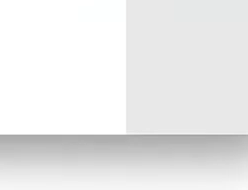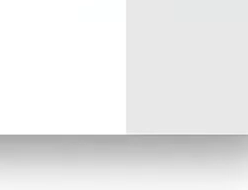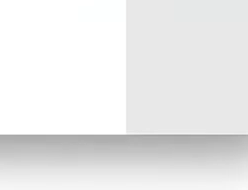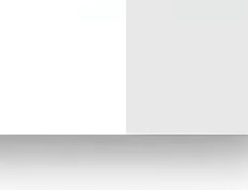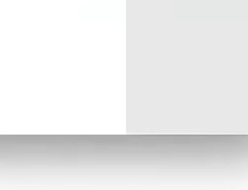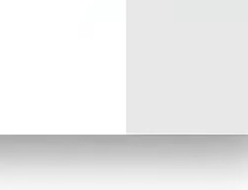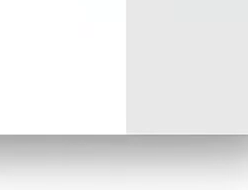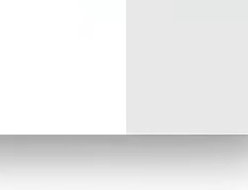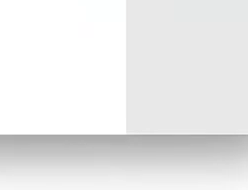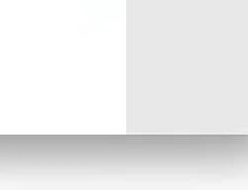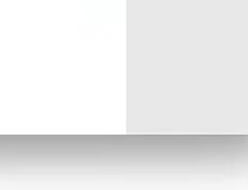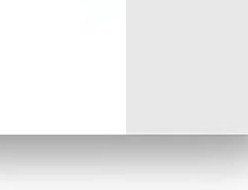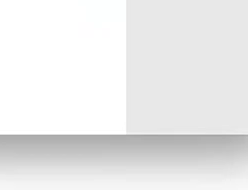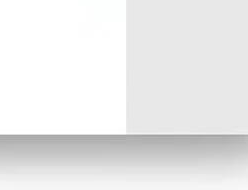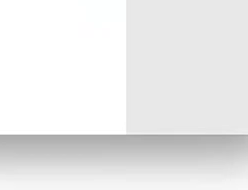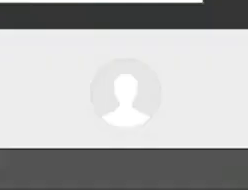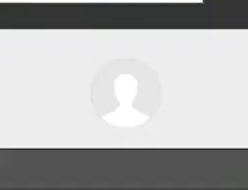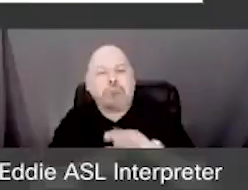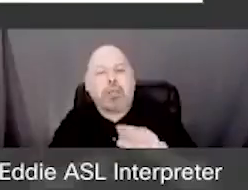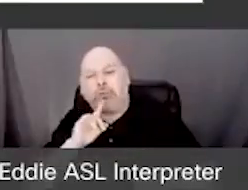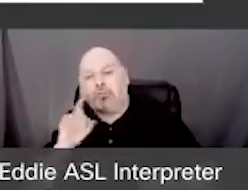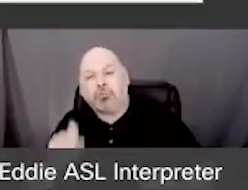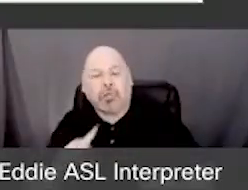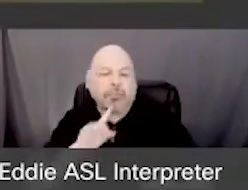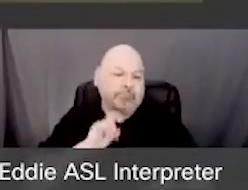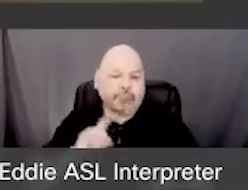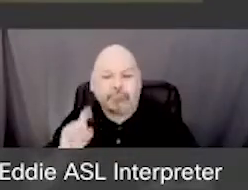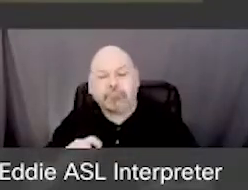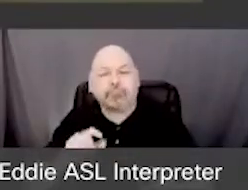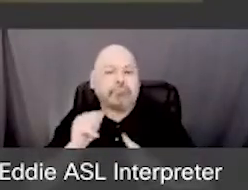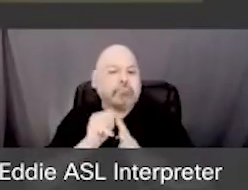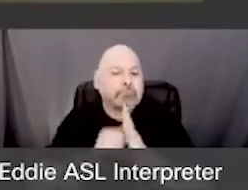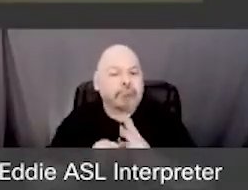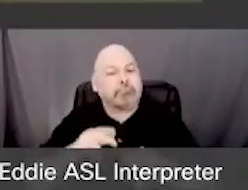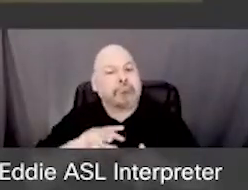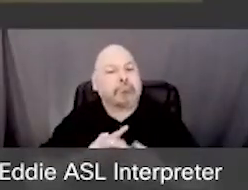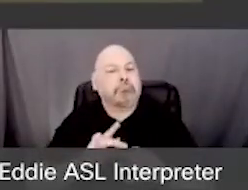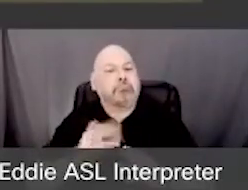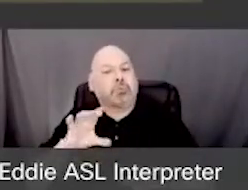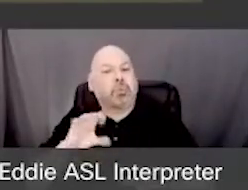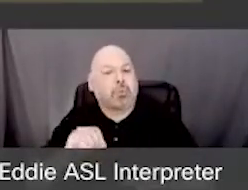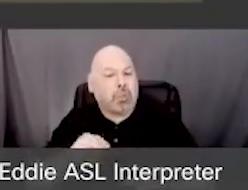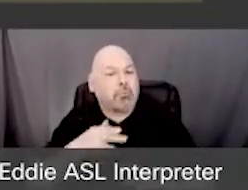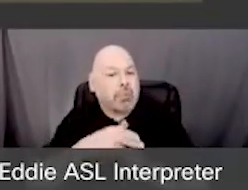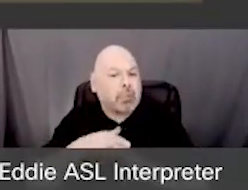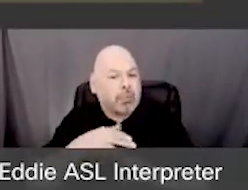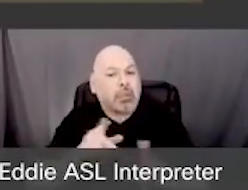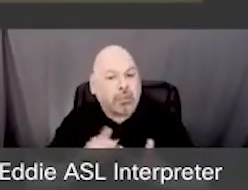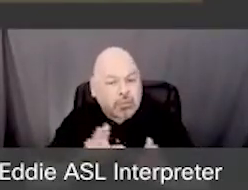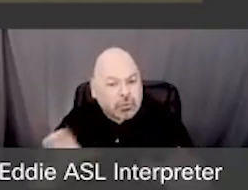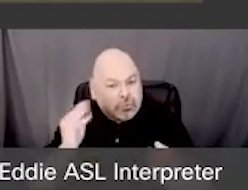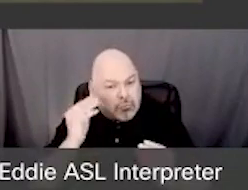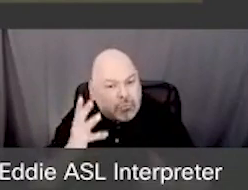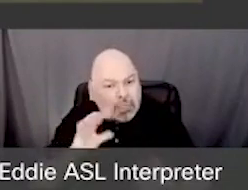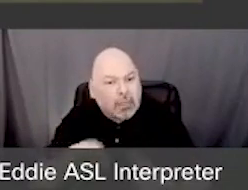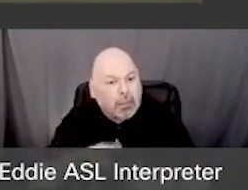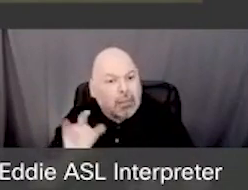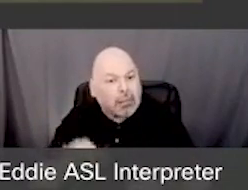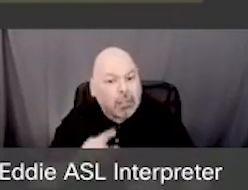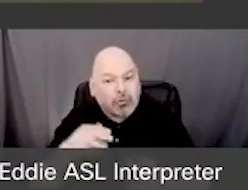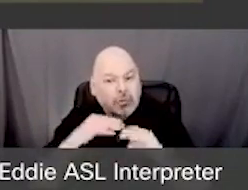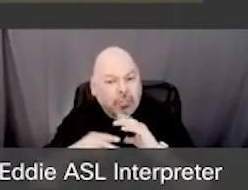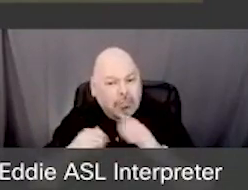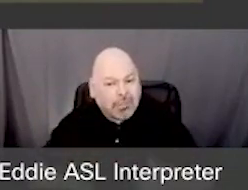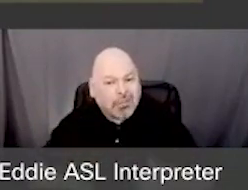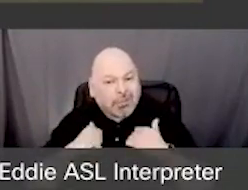for general information, your remittance information, a brief history of your company, general information like that, your email